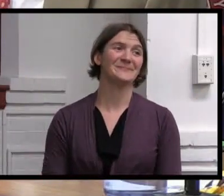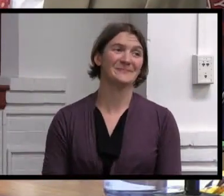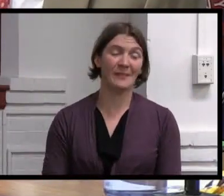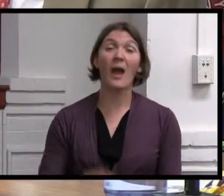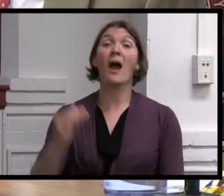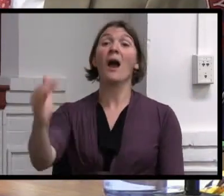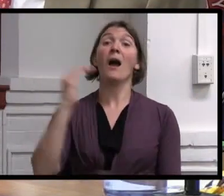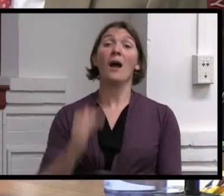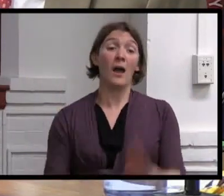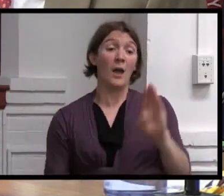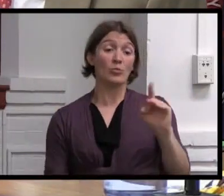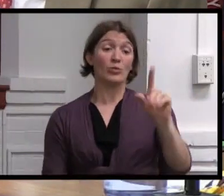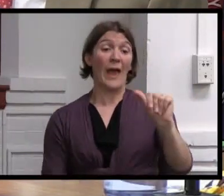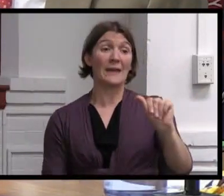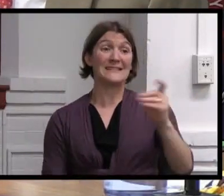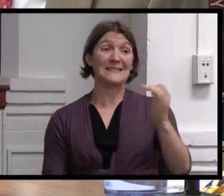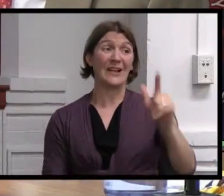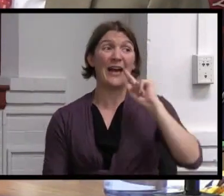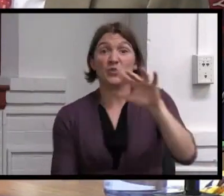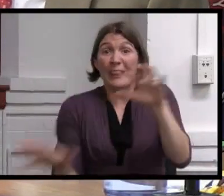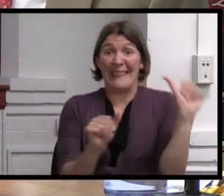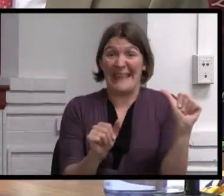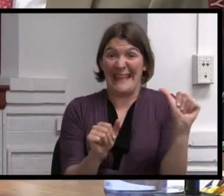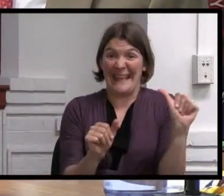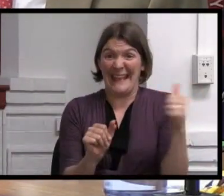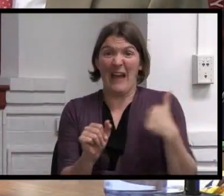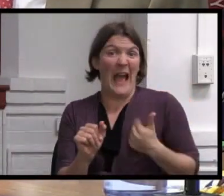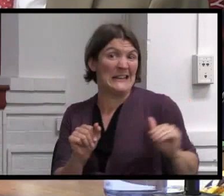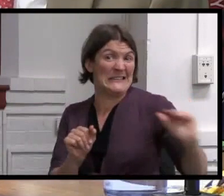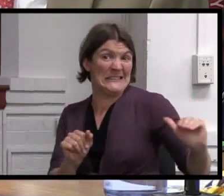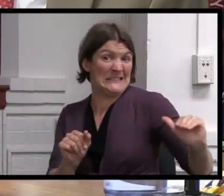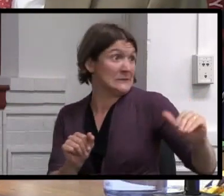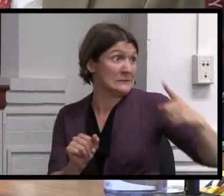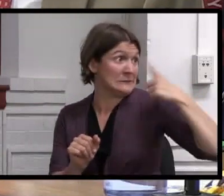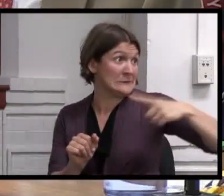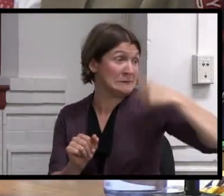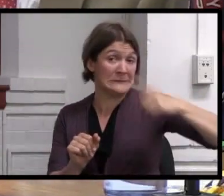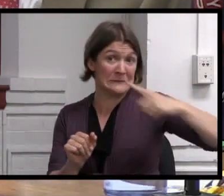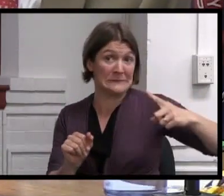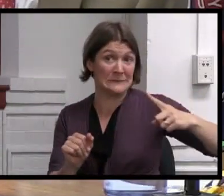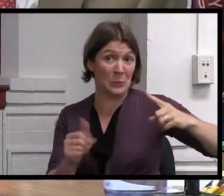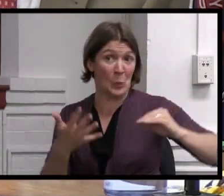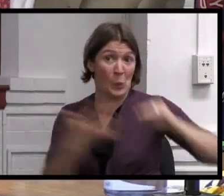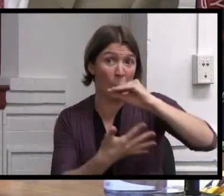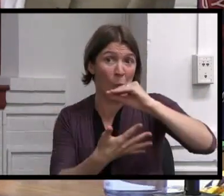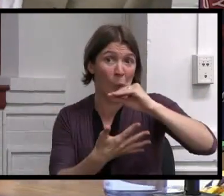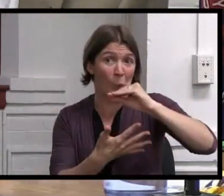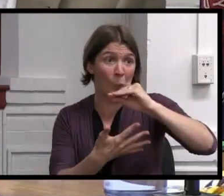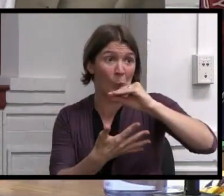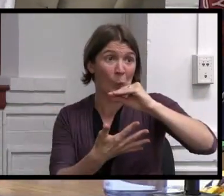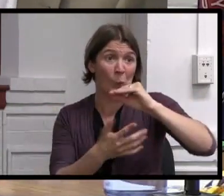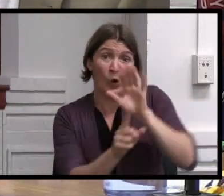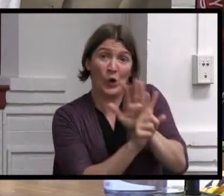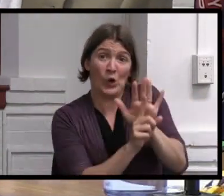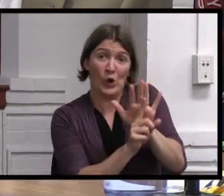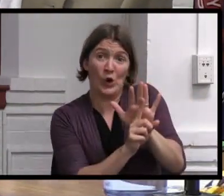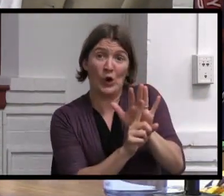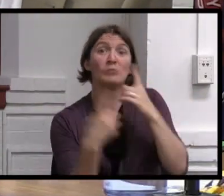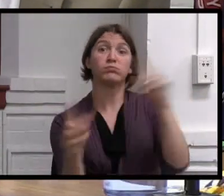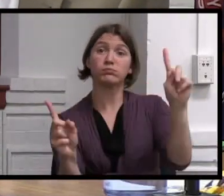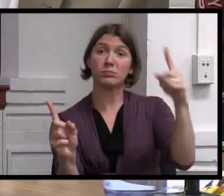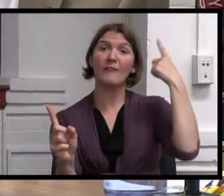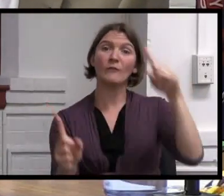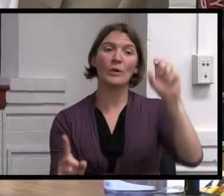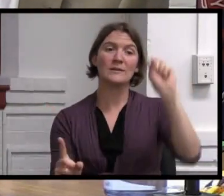then because Brenda Siegel has to leave, I'm hoping that no one on the board minds that we move up the proclamation